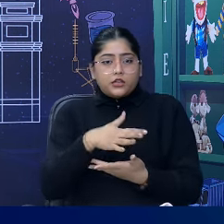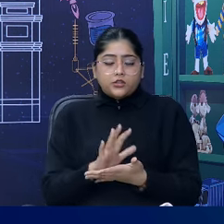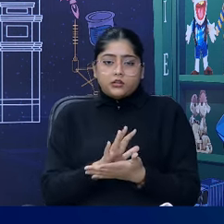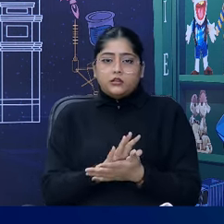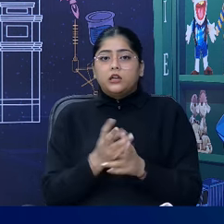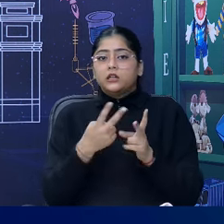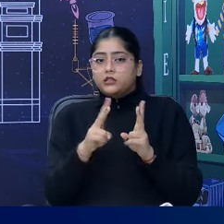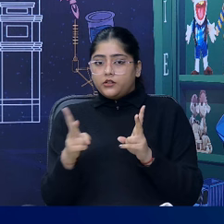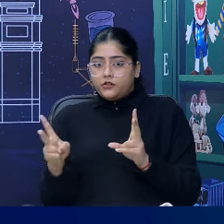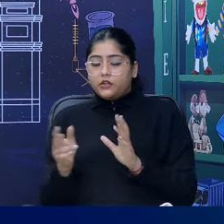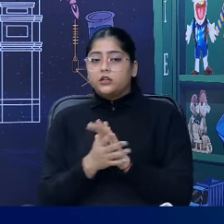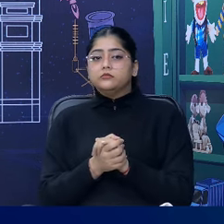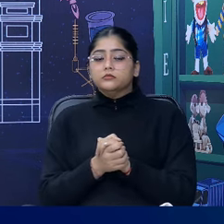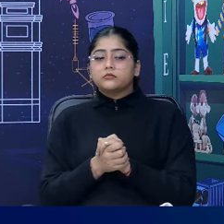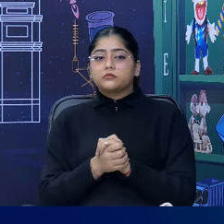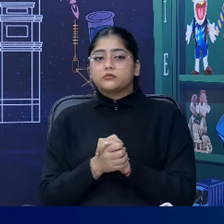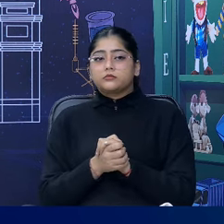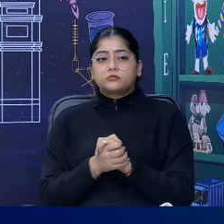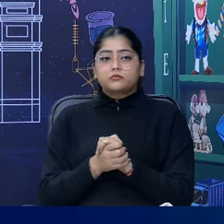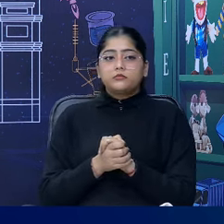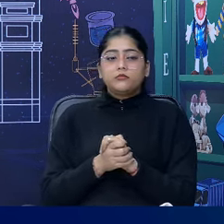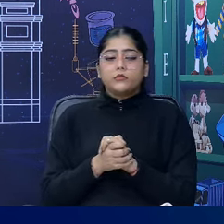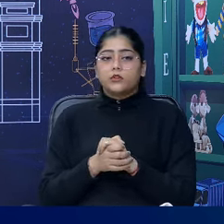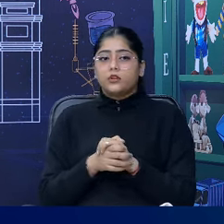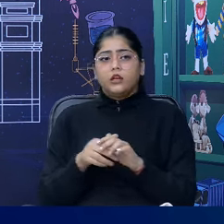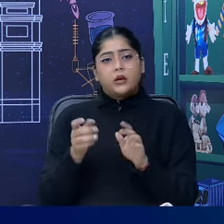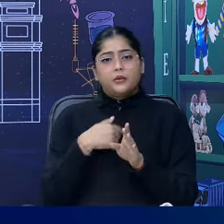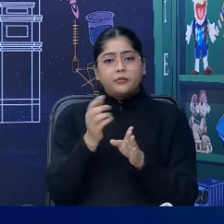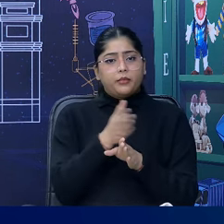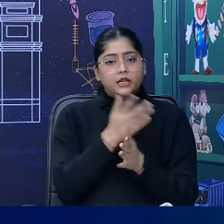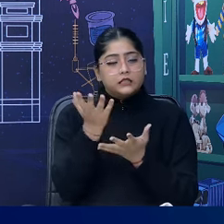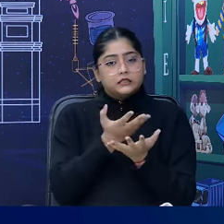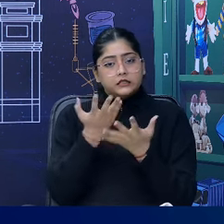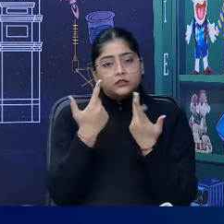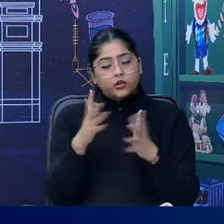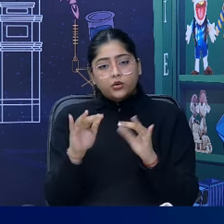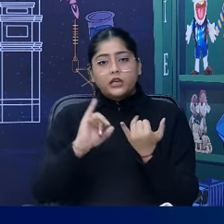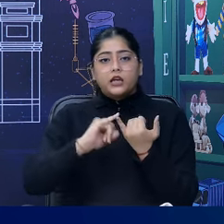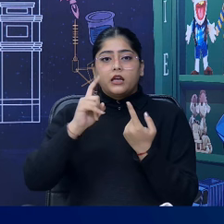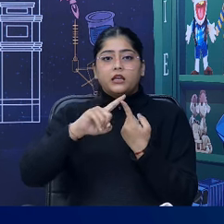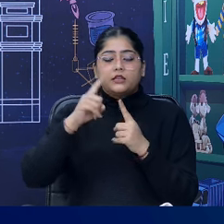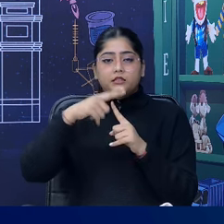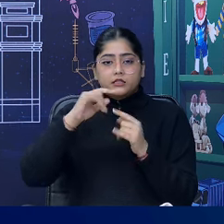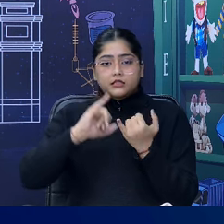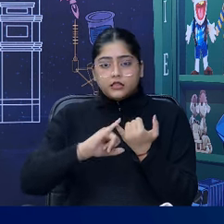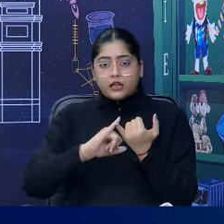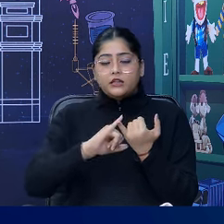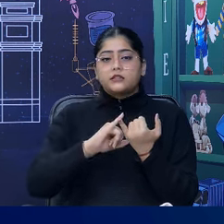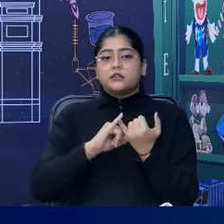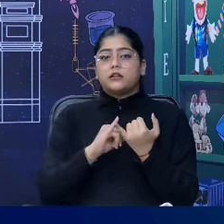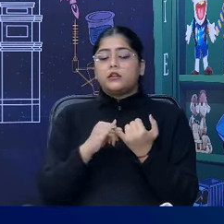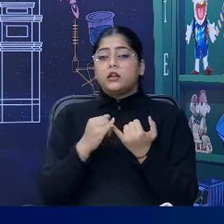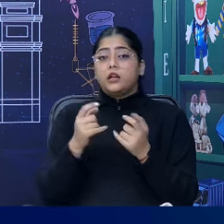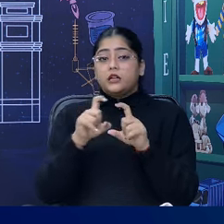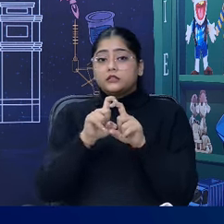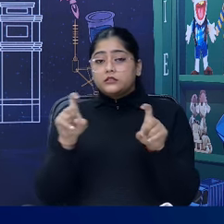and articles. And since we have gone through clearly which collections are having well-defined